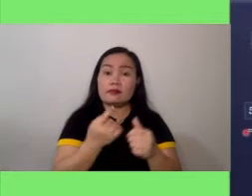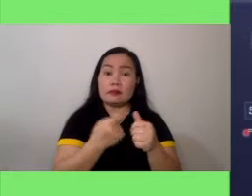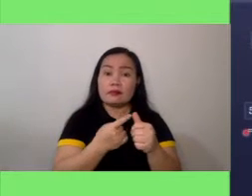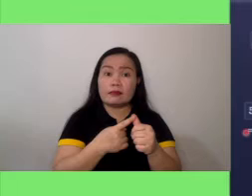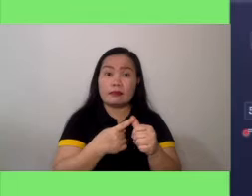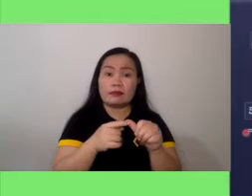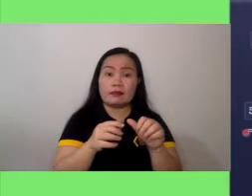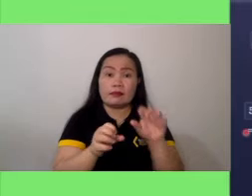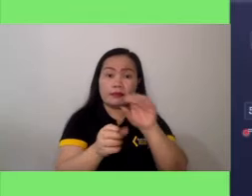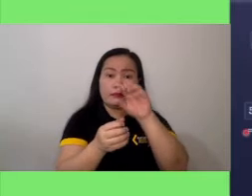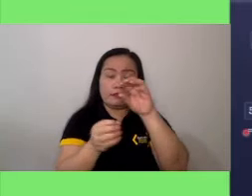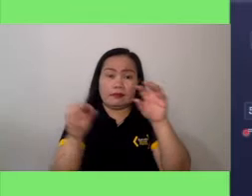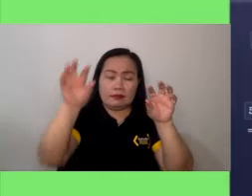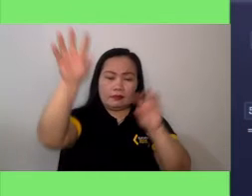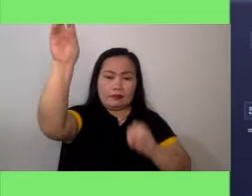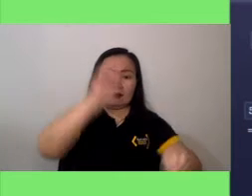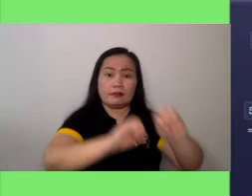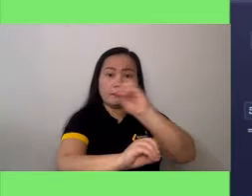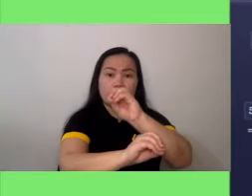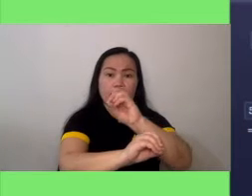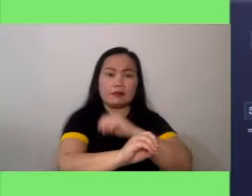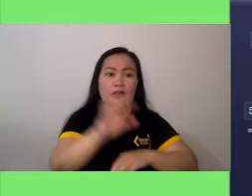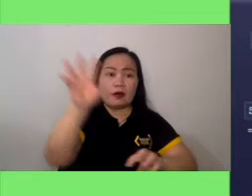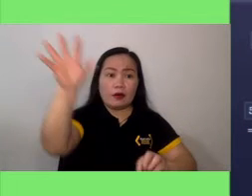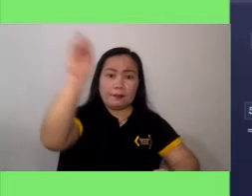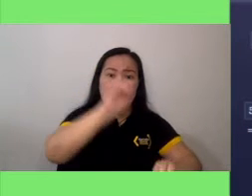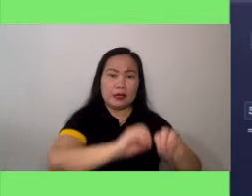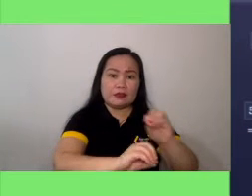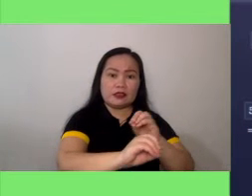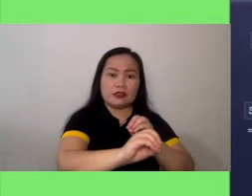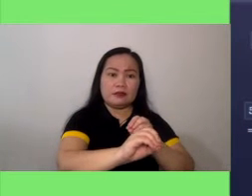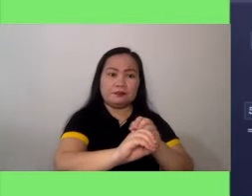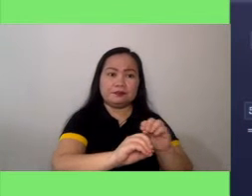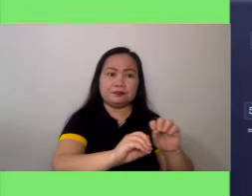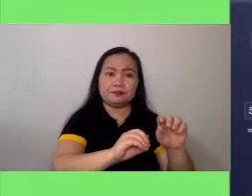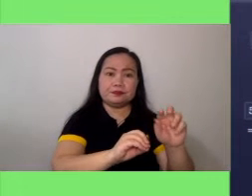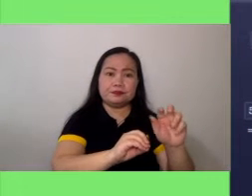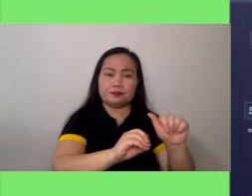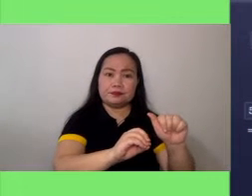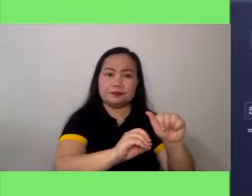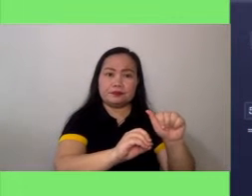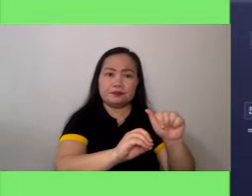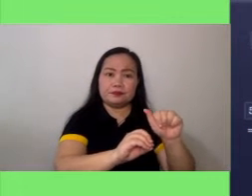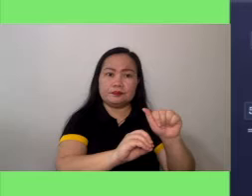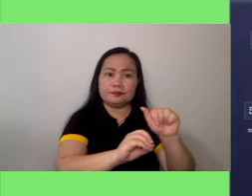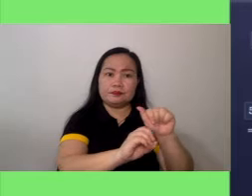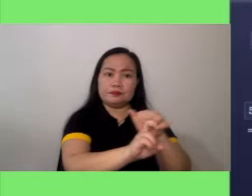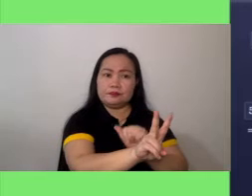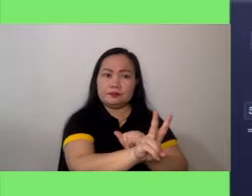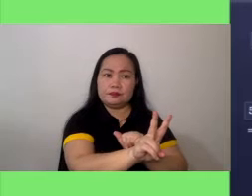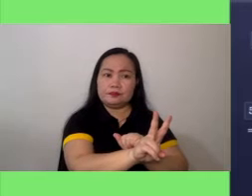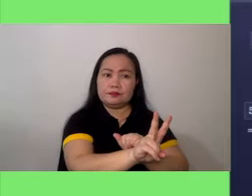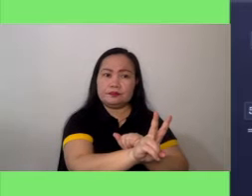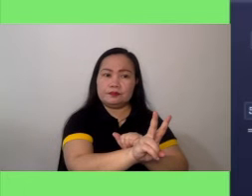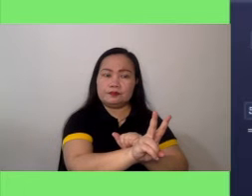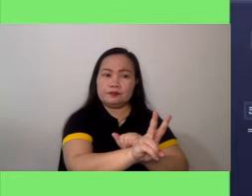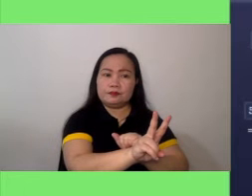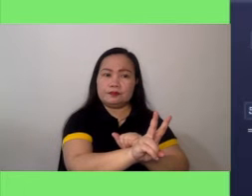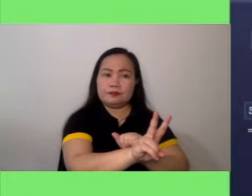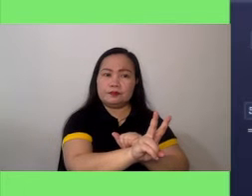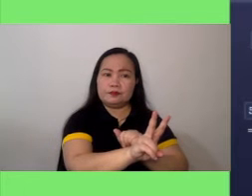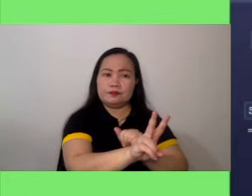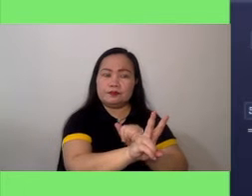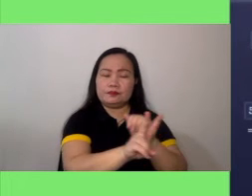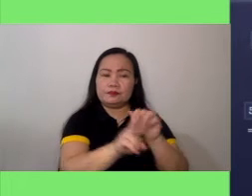first, substitute muna natin. So, what is your A? Positive 2. Your B. So, make sure na naka-parenthesis